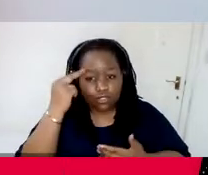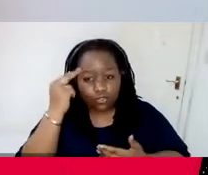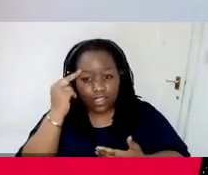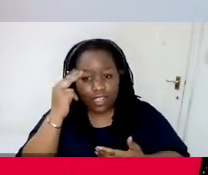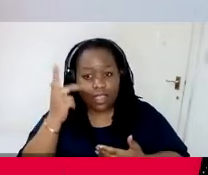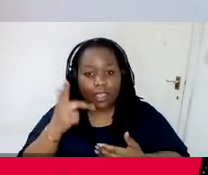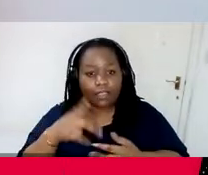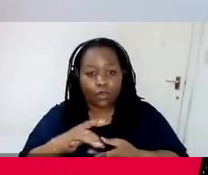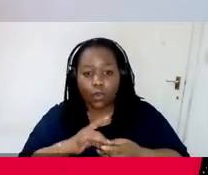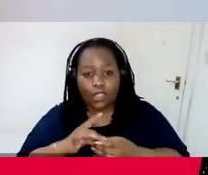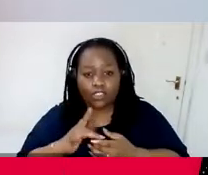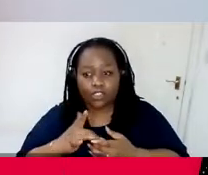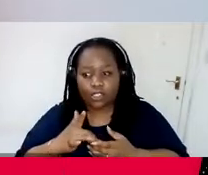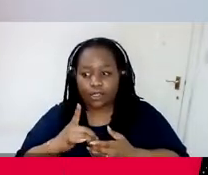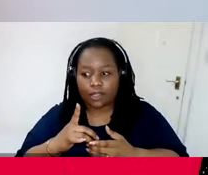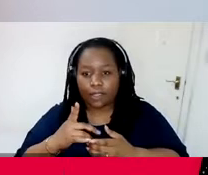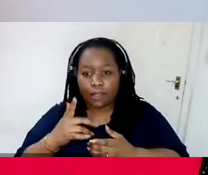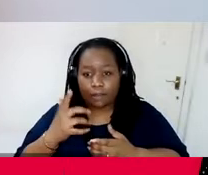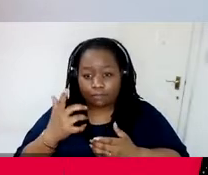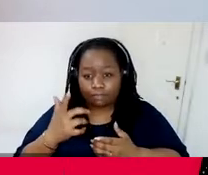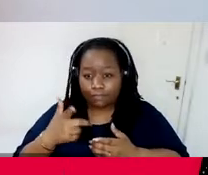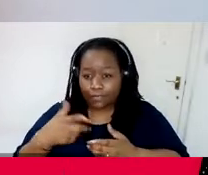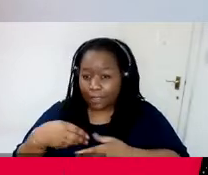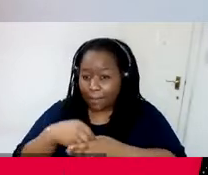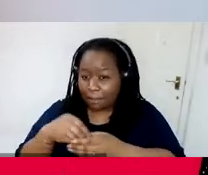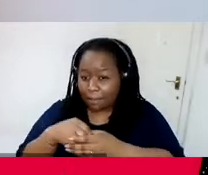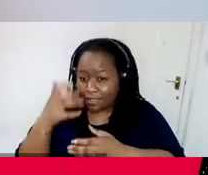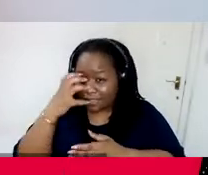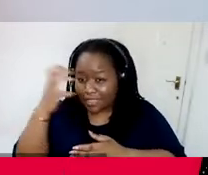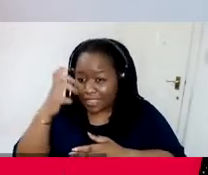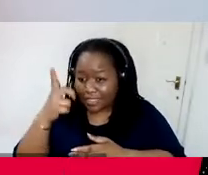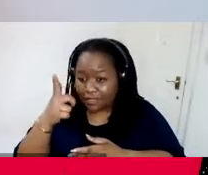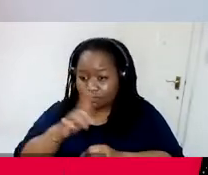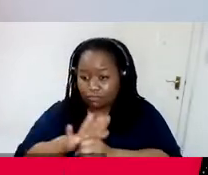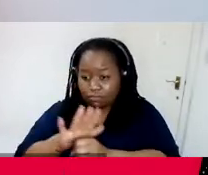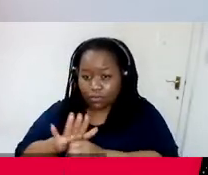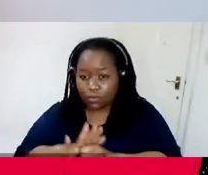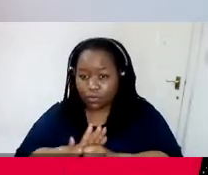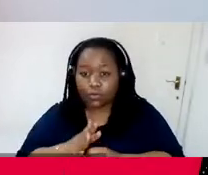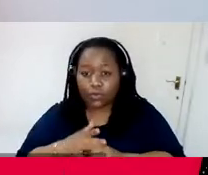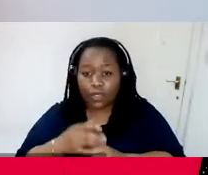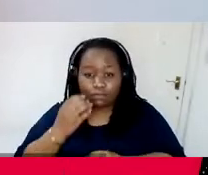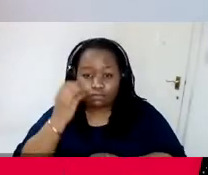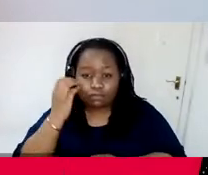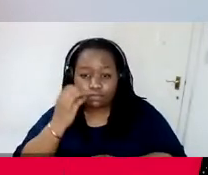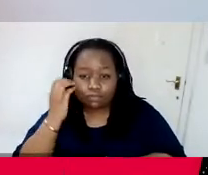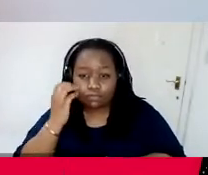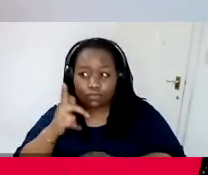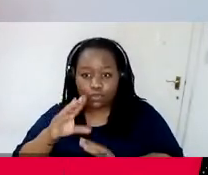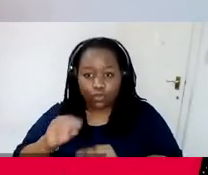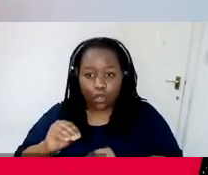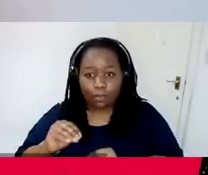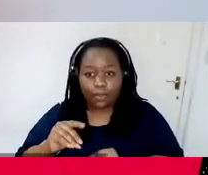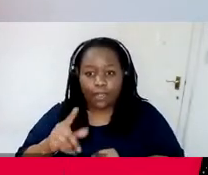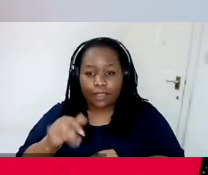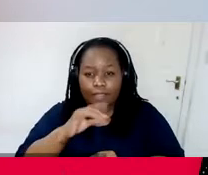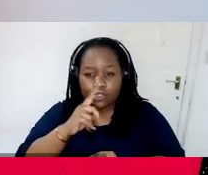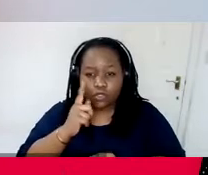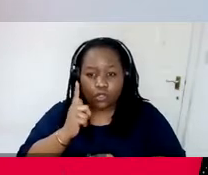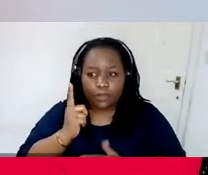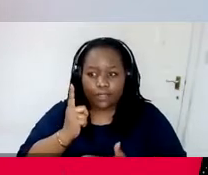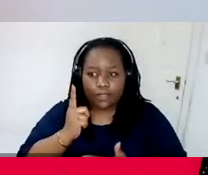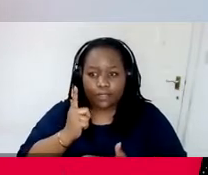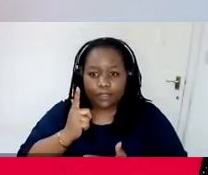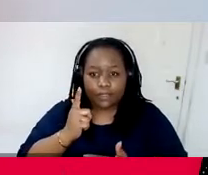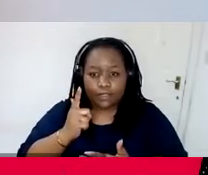states for the possibility of being used in violations of international humanitarian law and maybe war crimes.